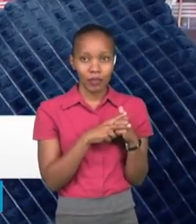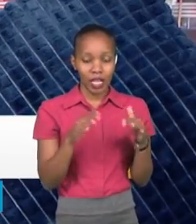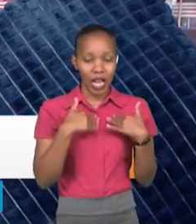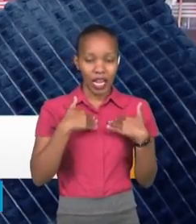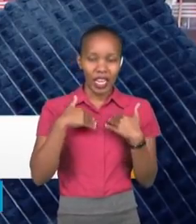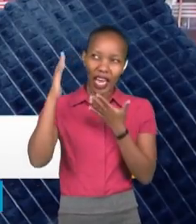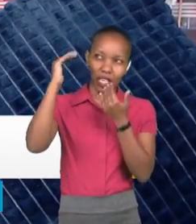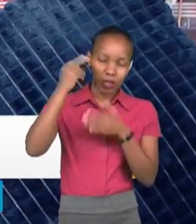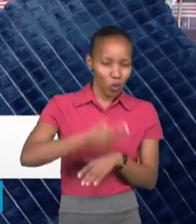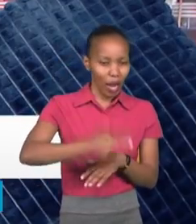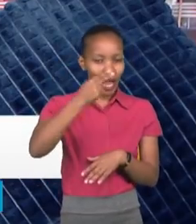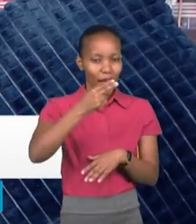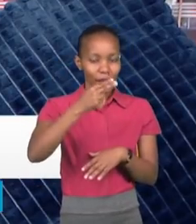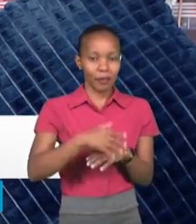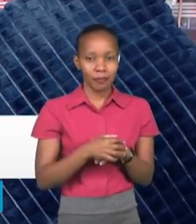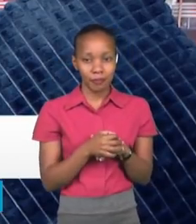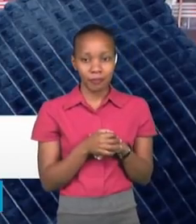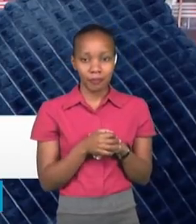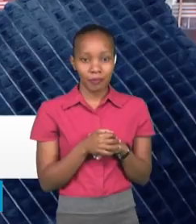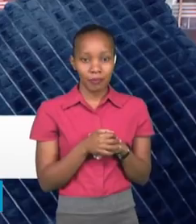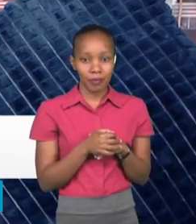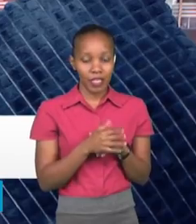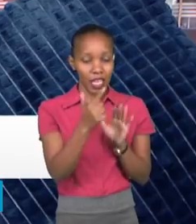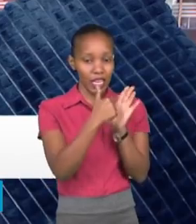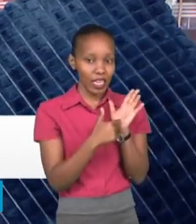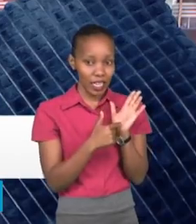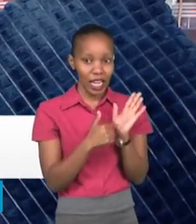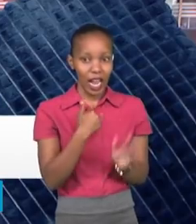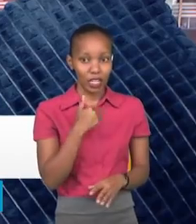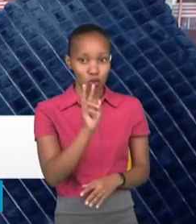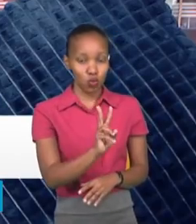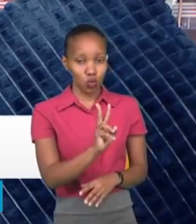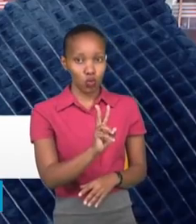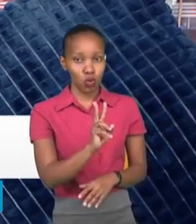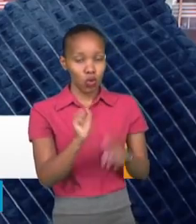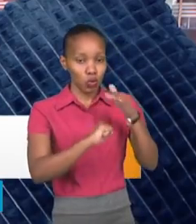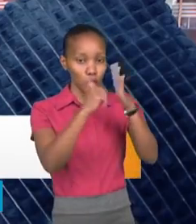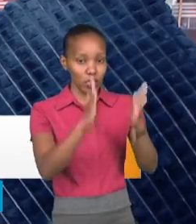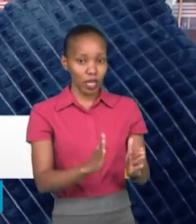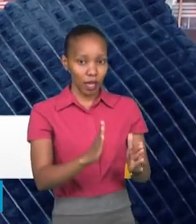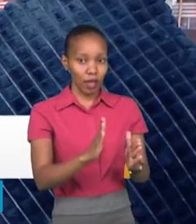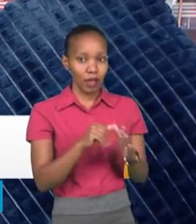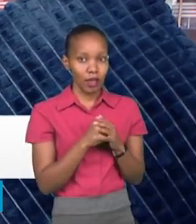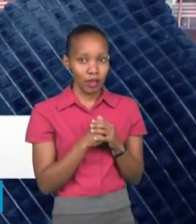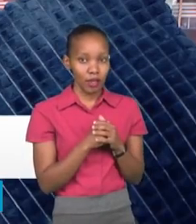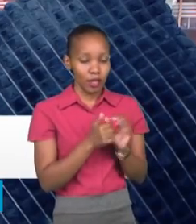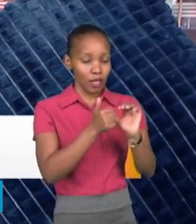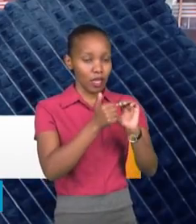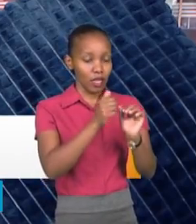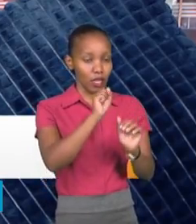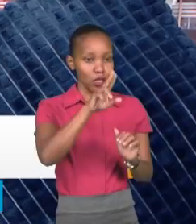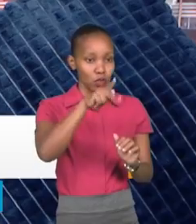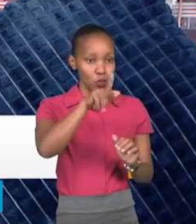high expectations, and at that point, the league had two main sponsors. Mm-hmm. That was SuperSport